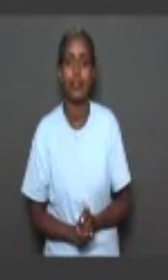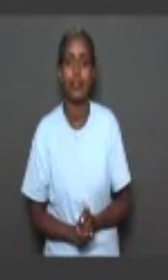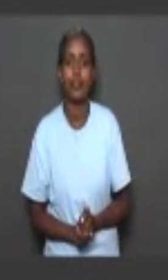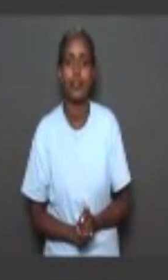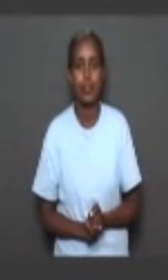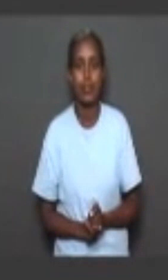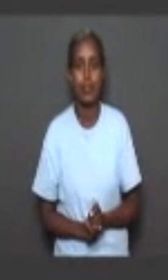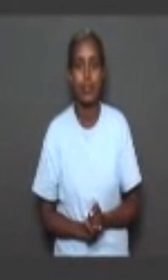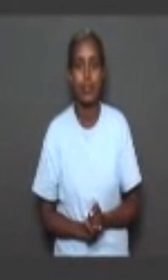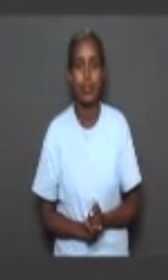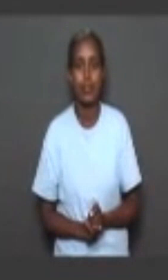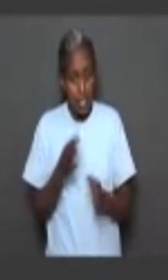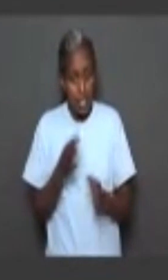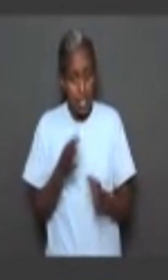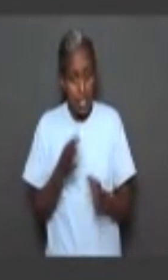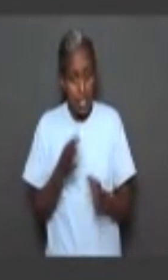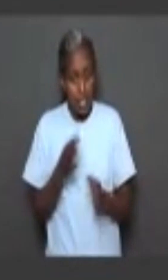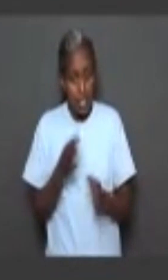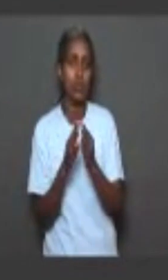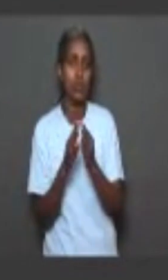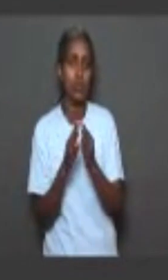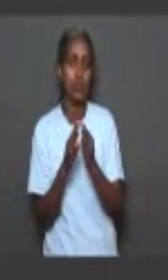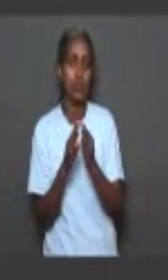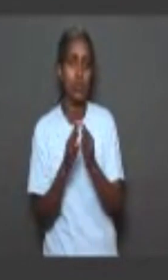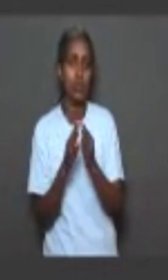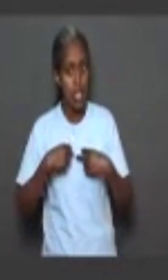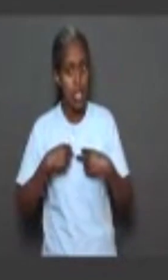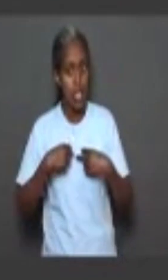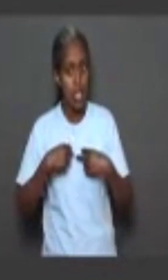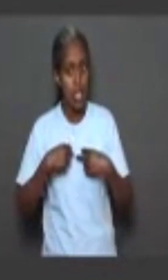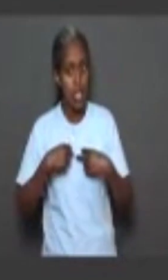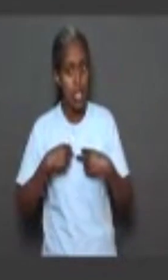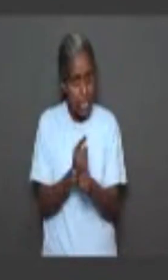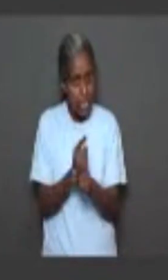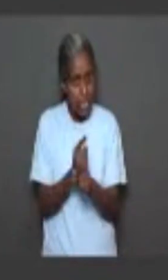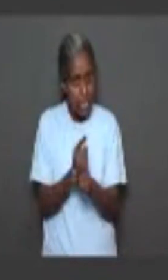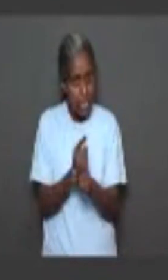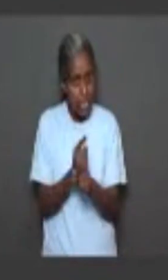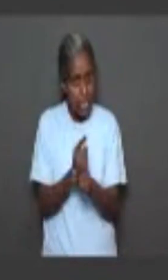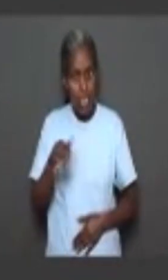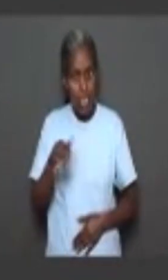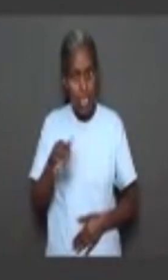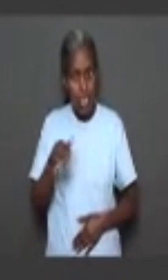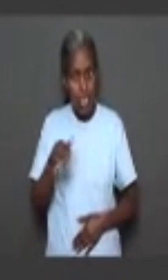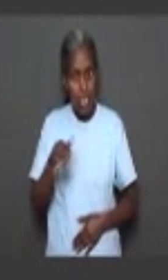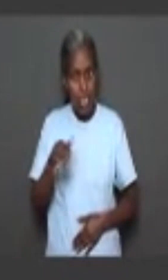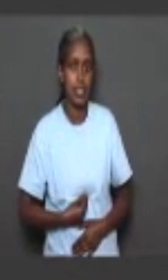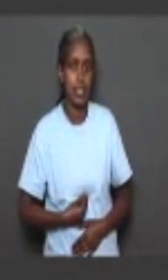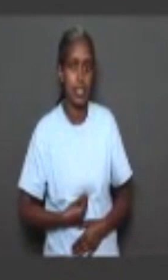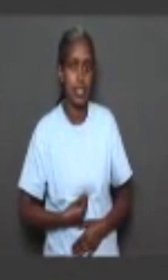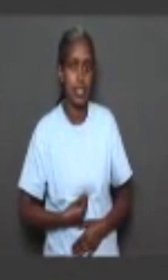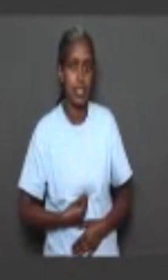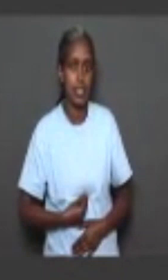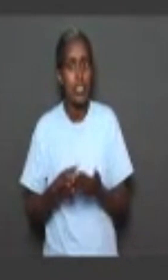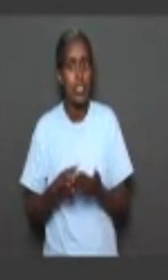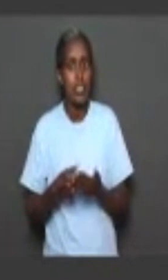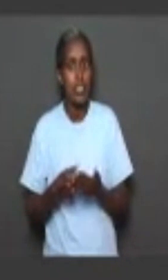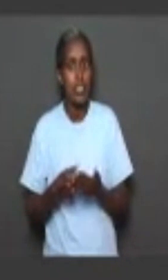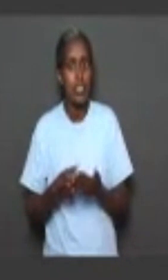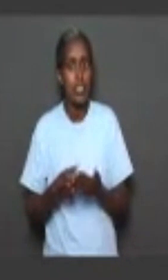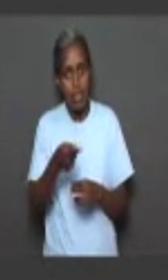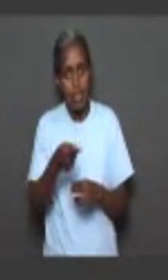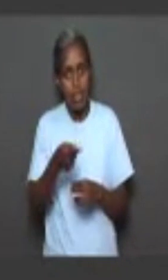If 2 sets have exactly the same elements, they are equal.